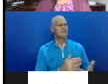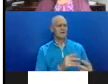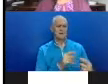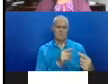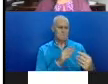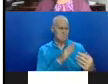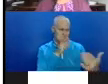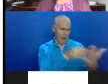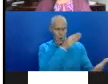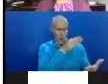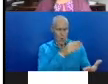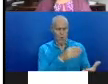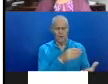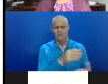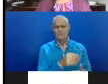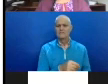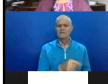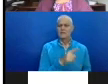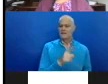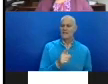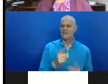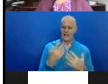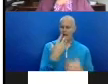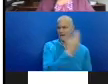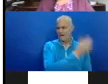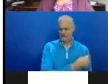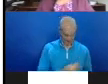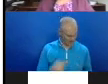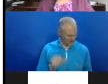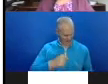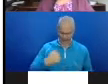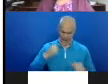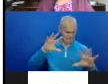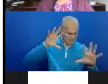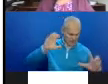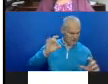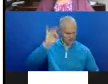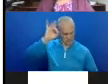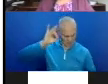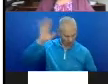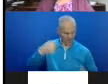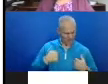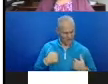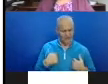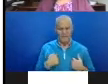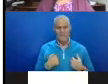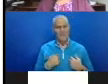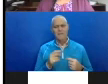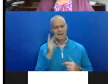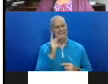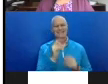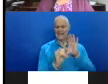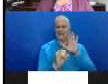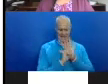them, and they left my office thinking that they were monsters. And now in retrospect, I just see where that kind of performance of identity